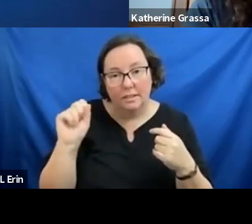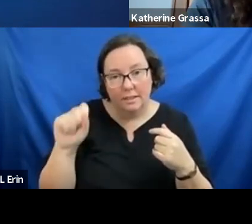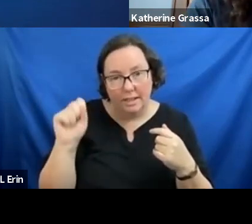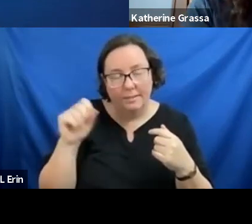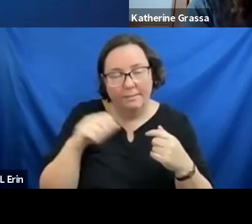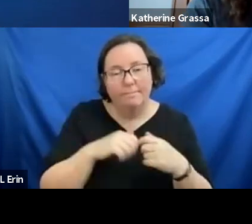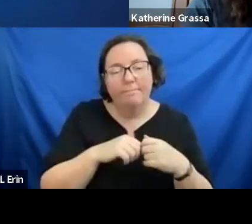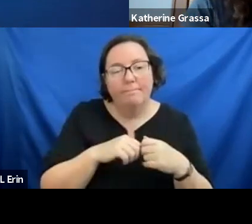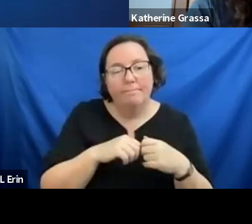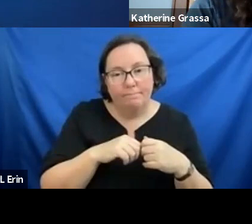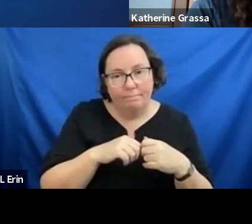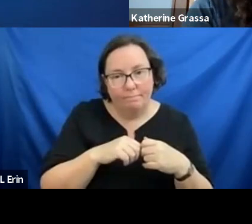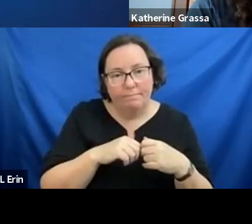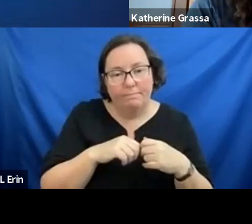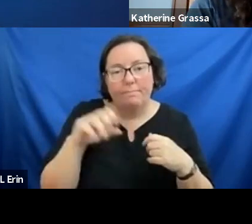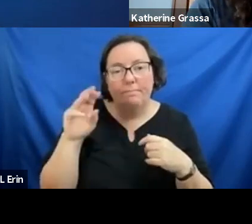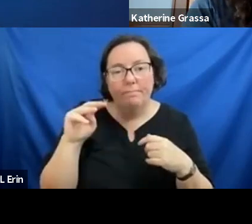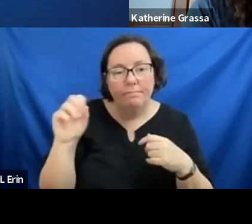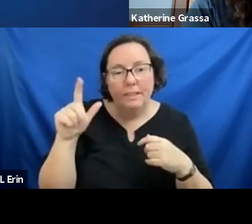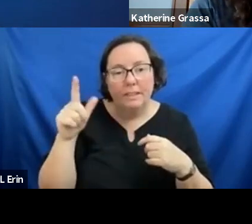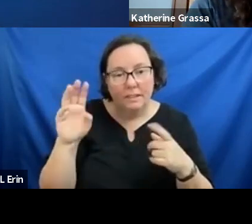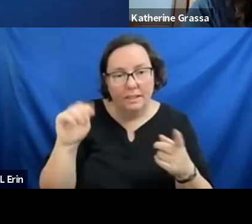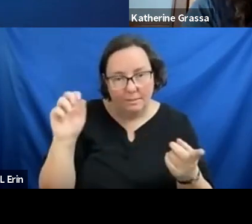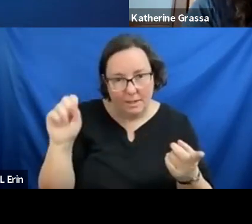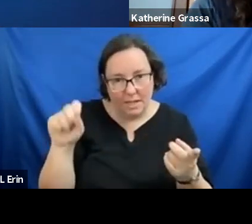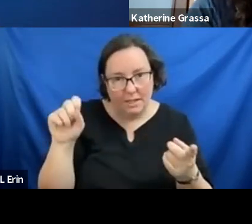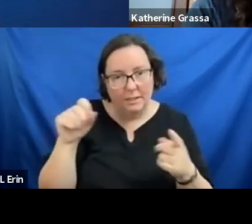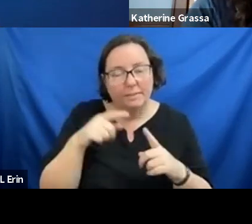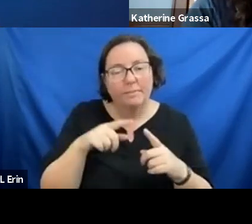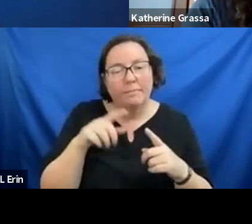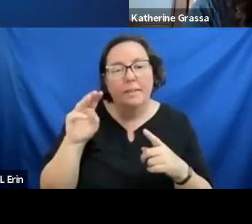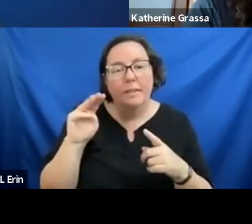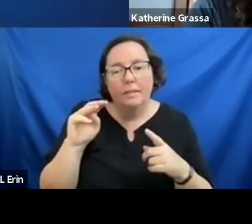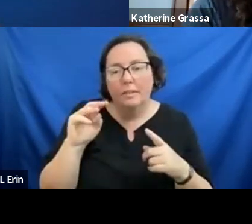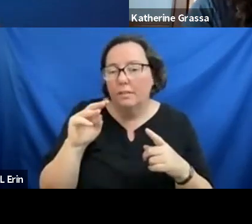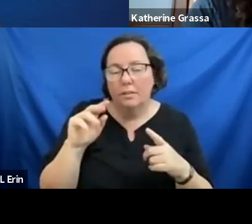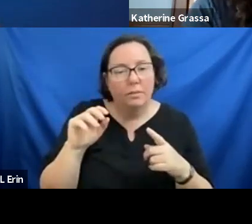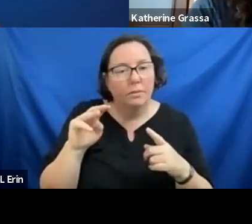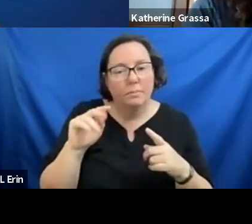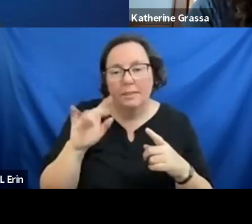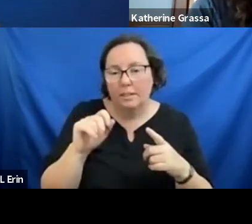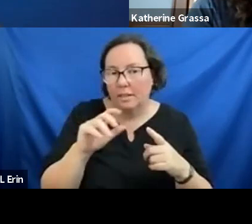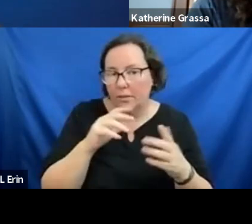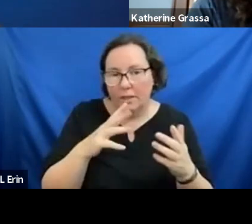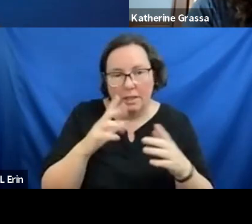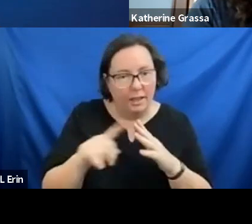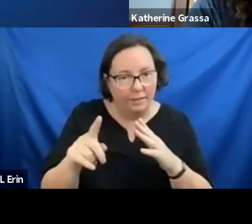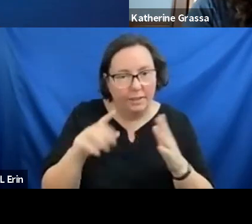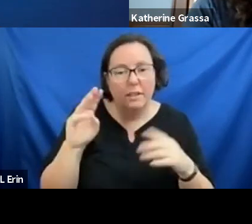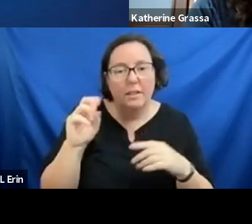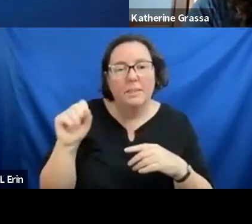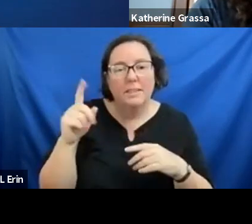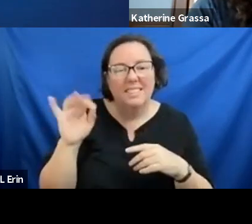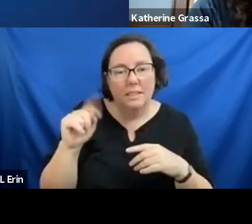Aye. Ms. Lam? Aye. Ms. Nagasawa left. Ms.